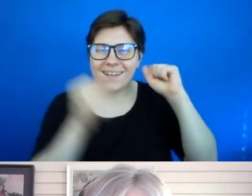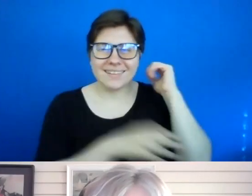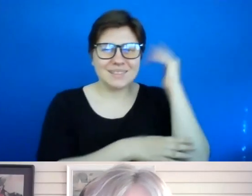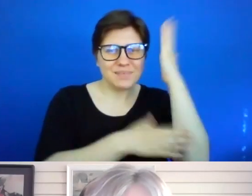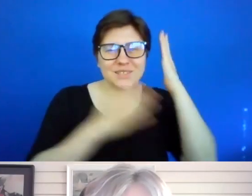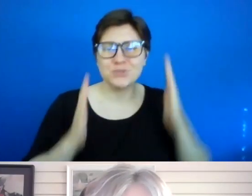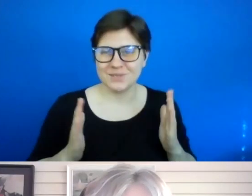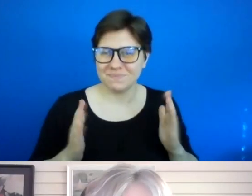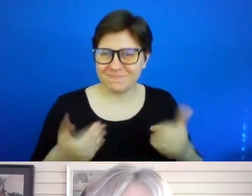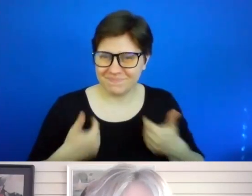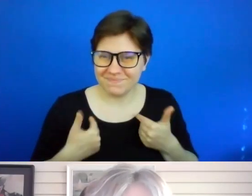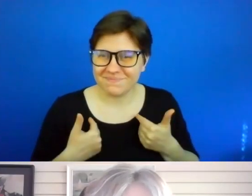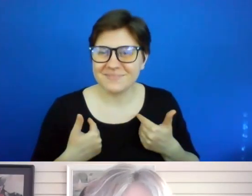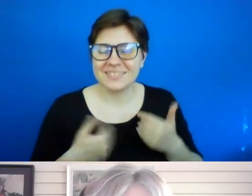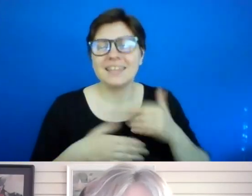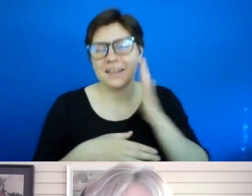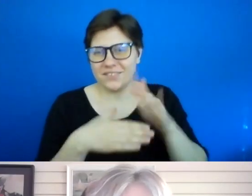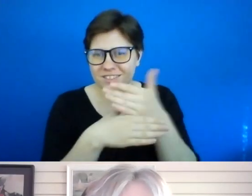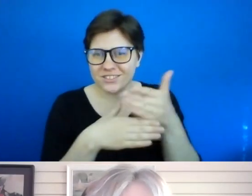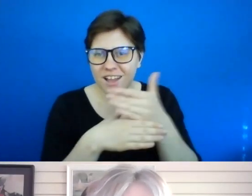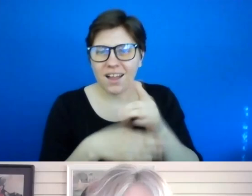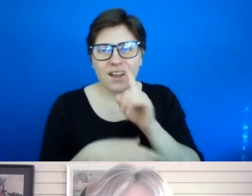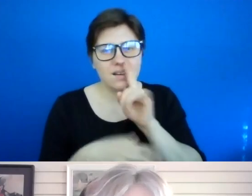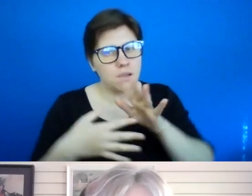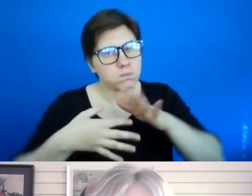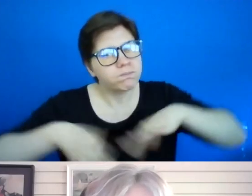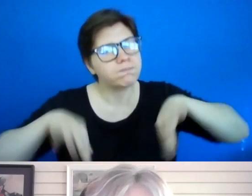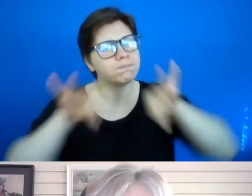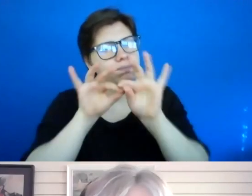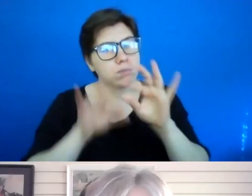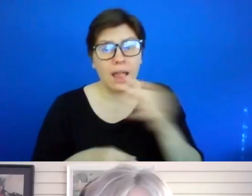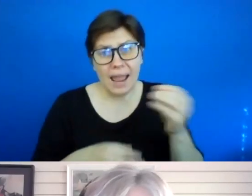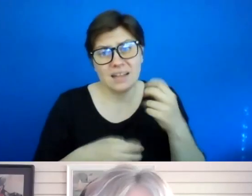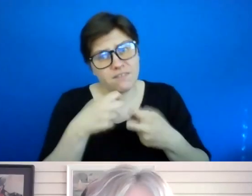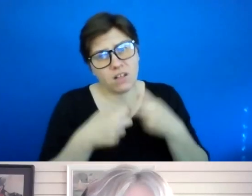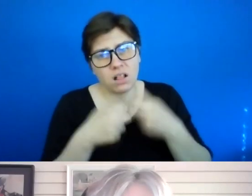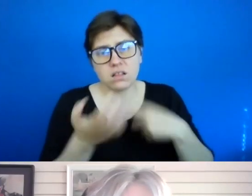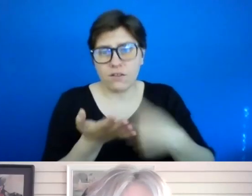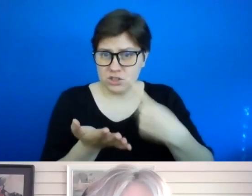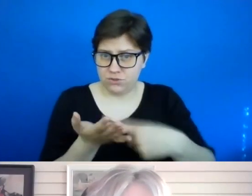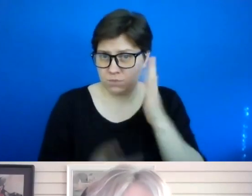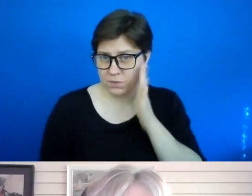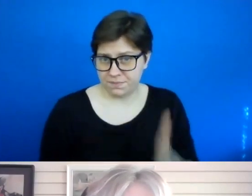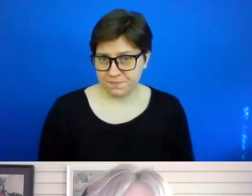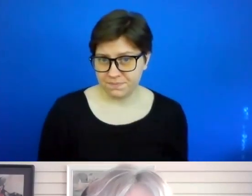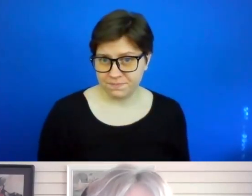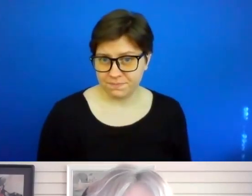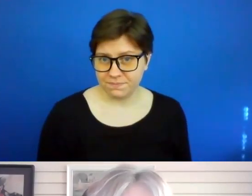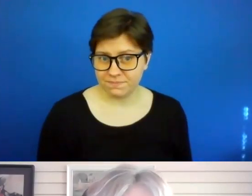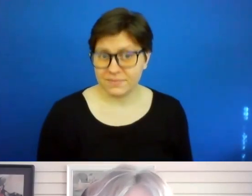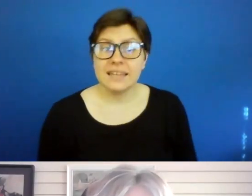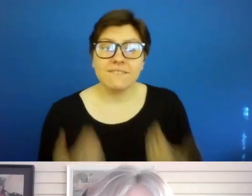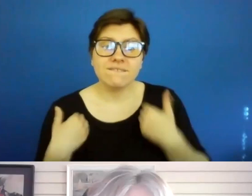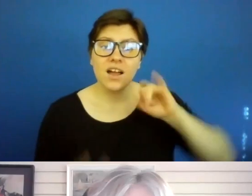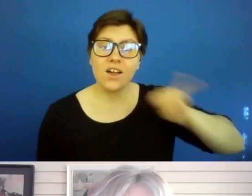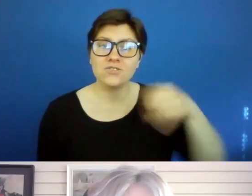today to share a very, very important and difficult conversation. We have with us John